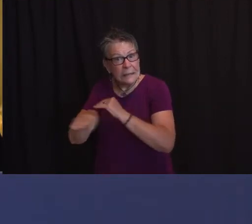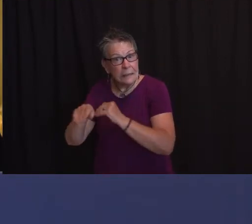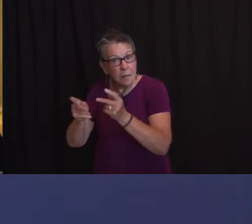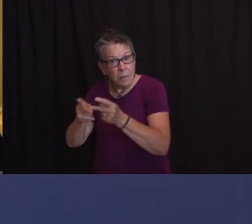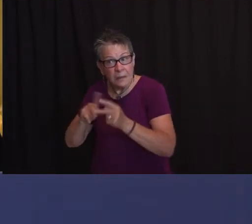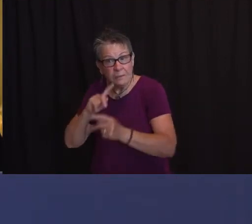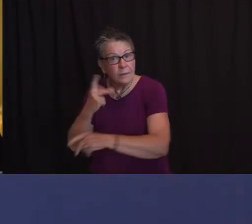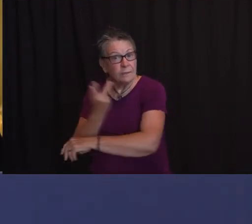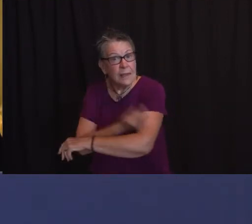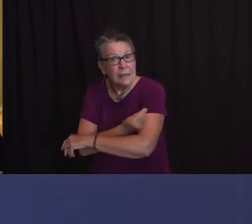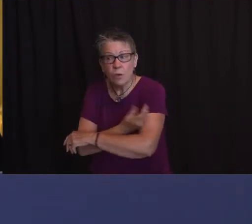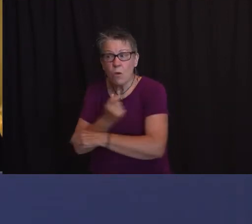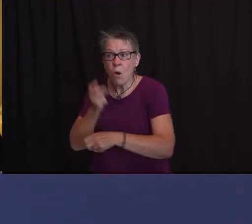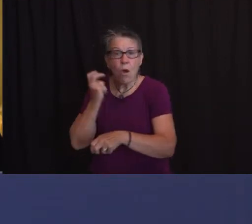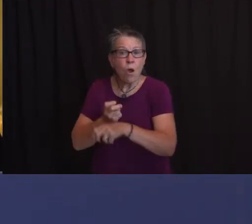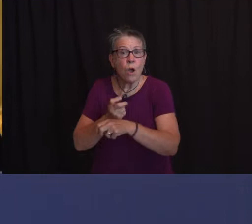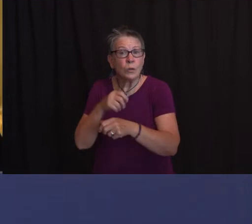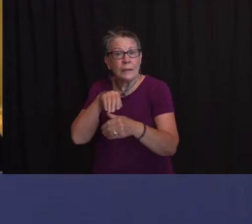On masking, we